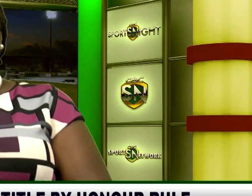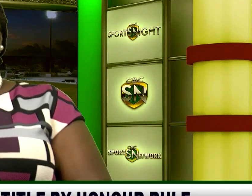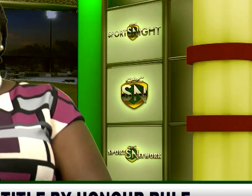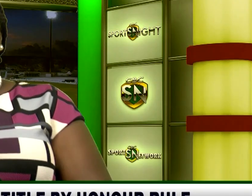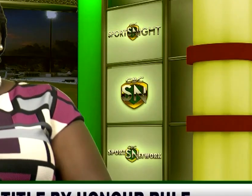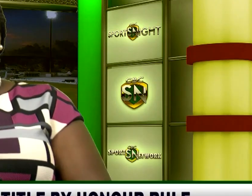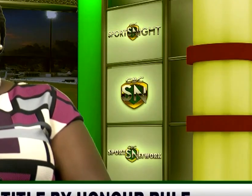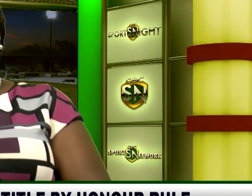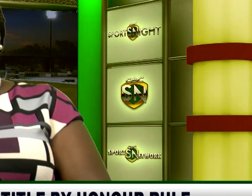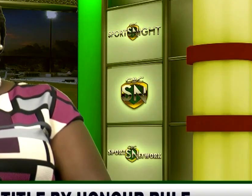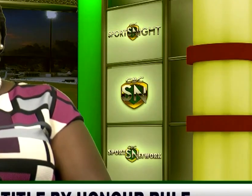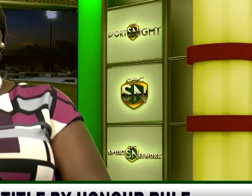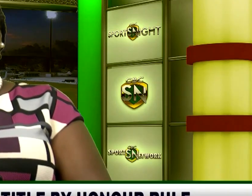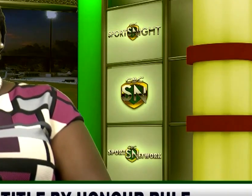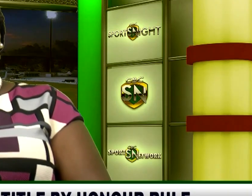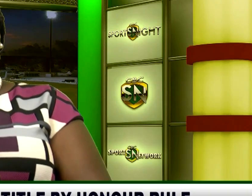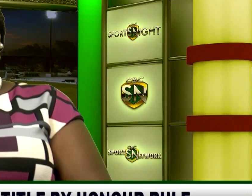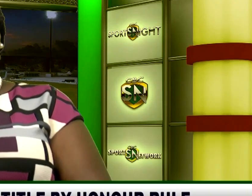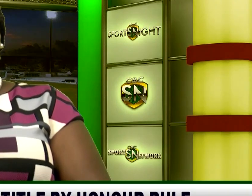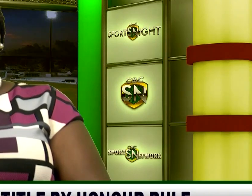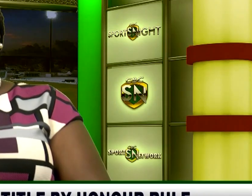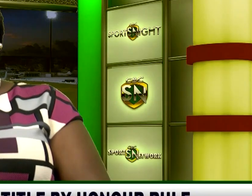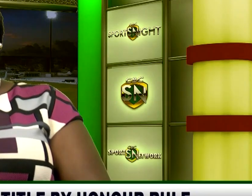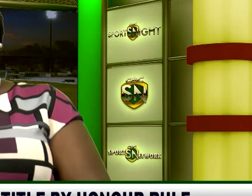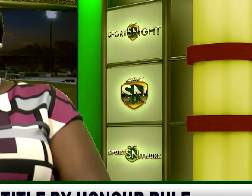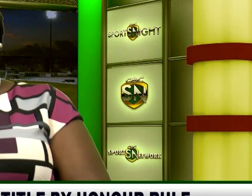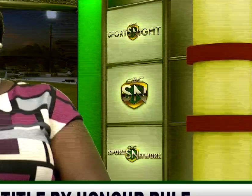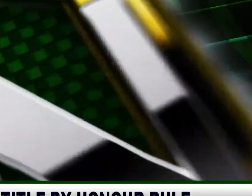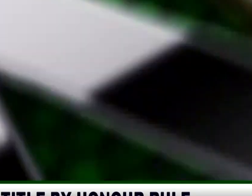the title is rightfully his.